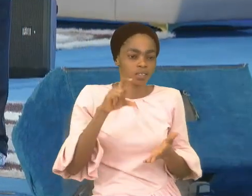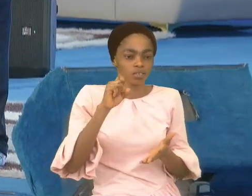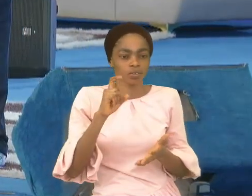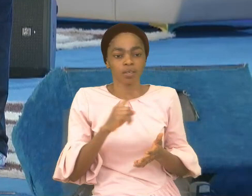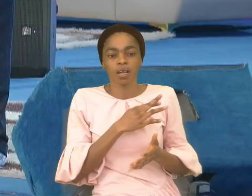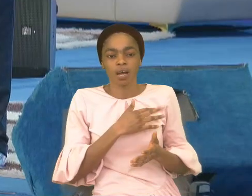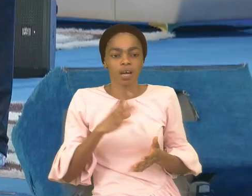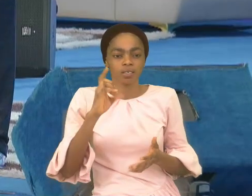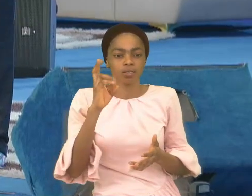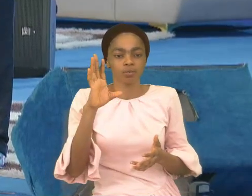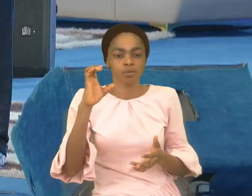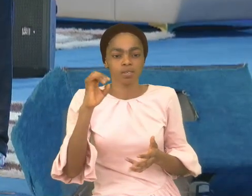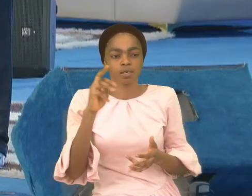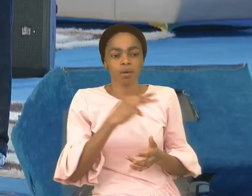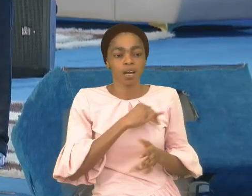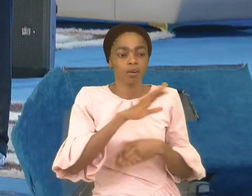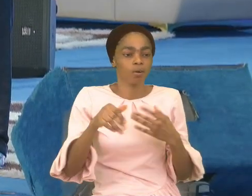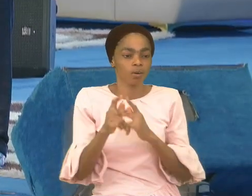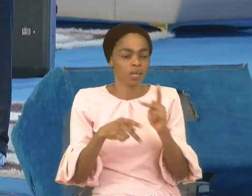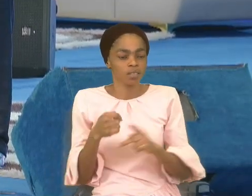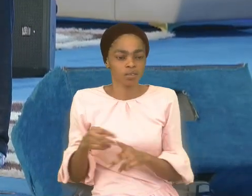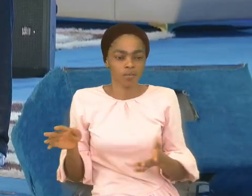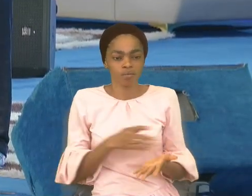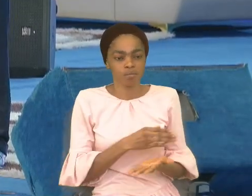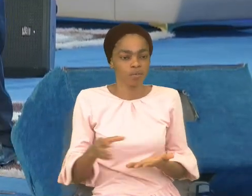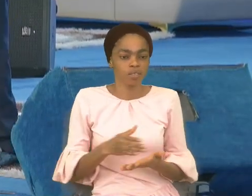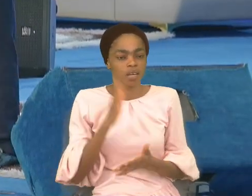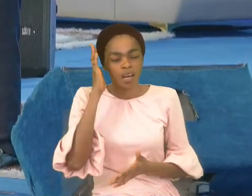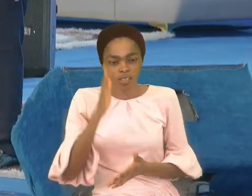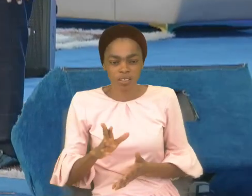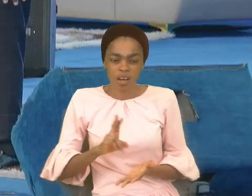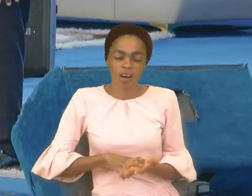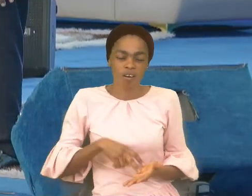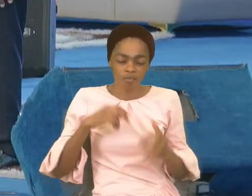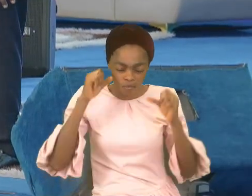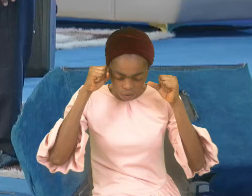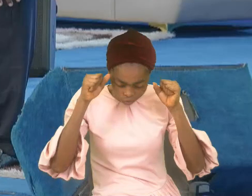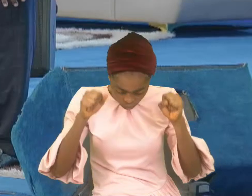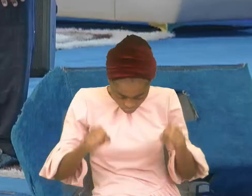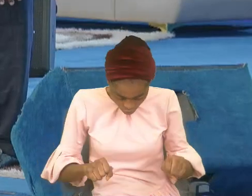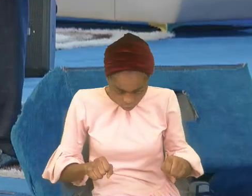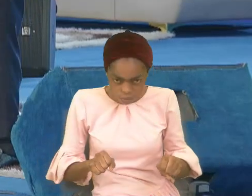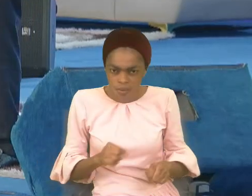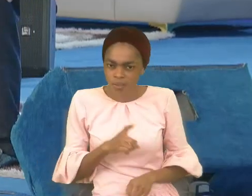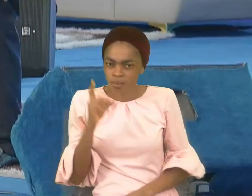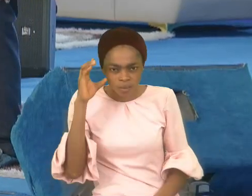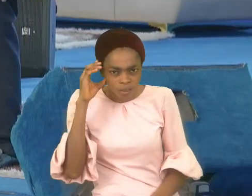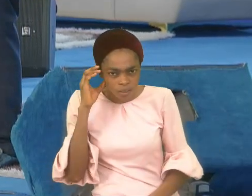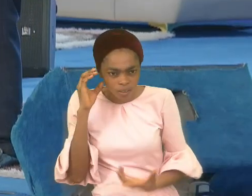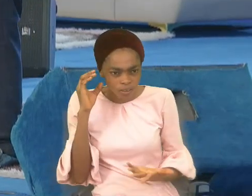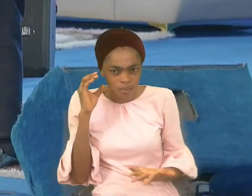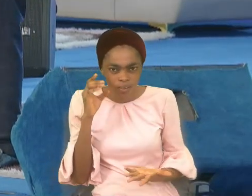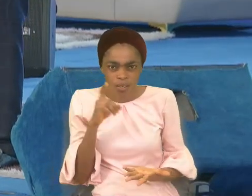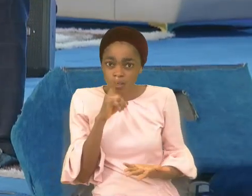shall fall down. Did you hear that? You have said every man shall